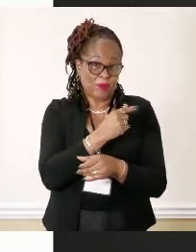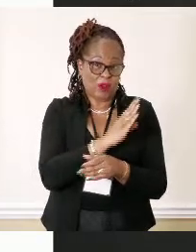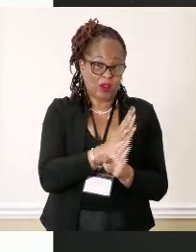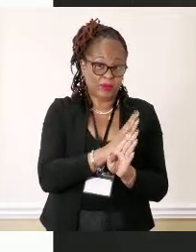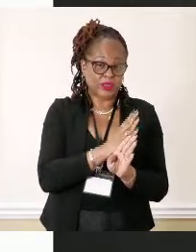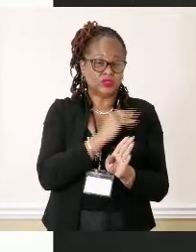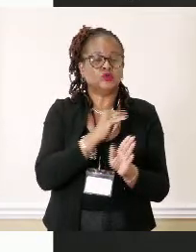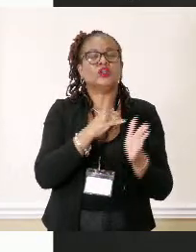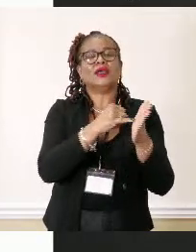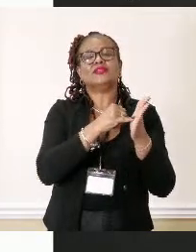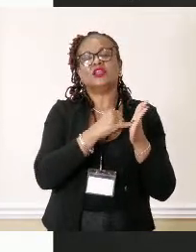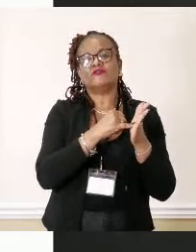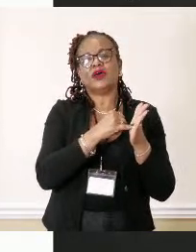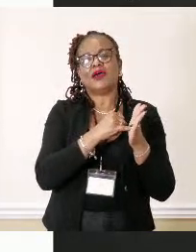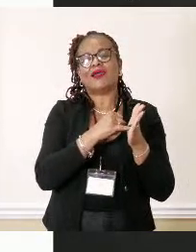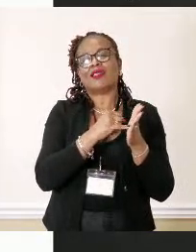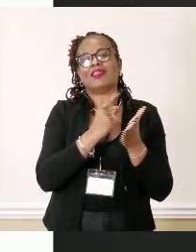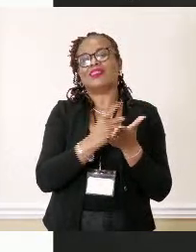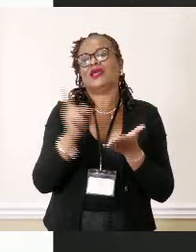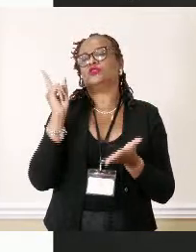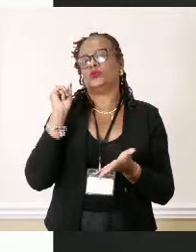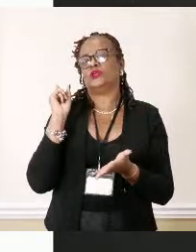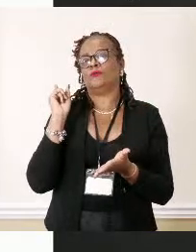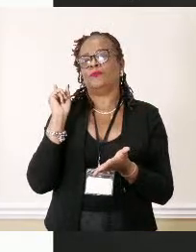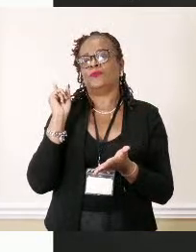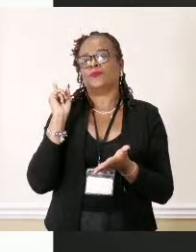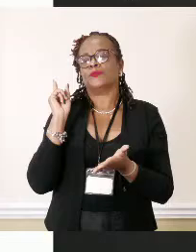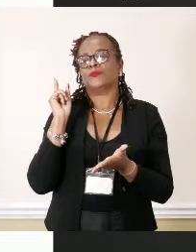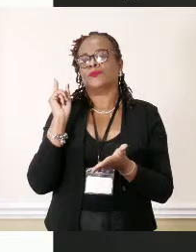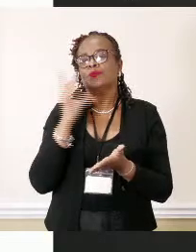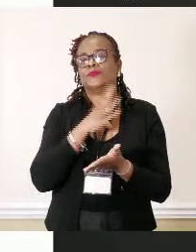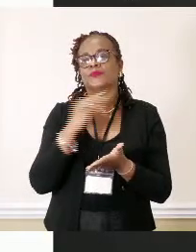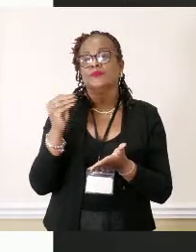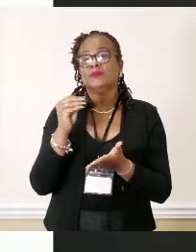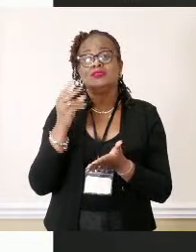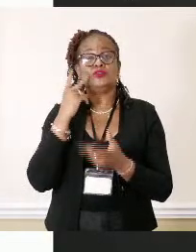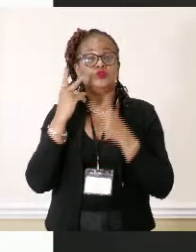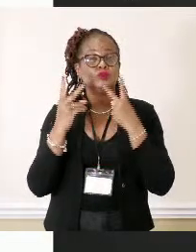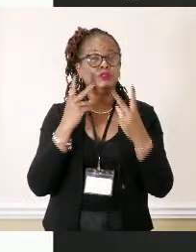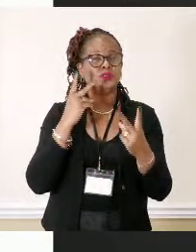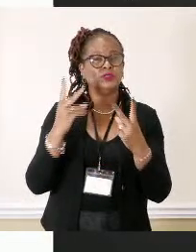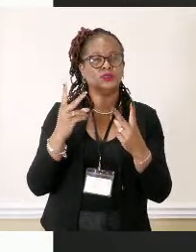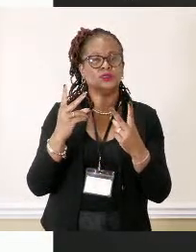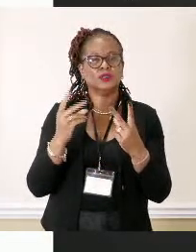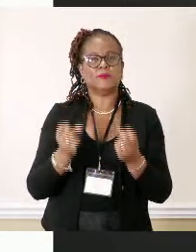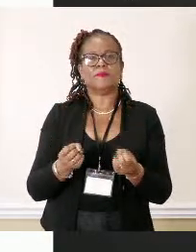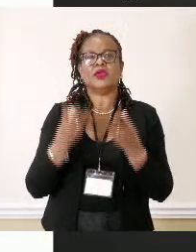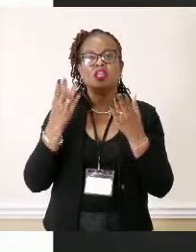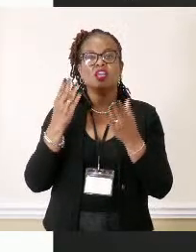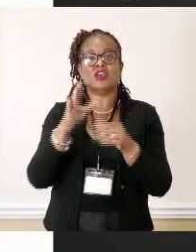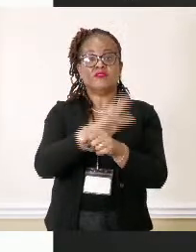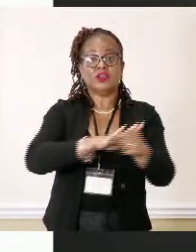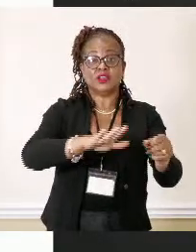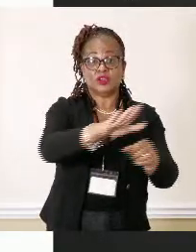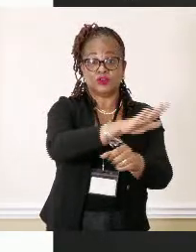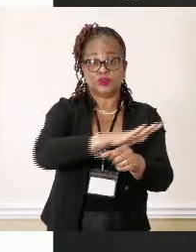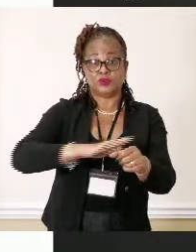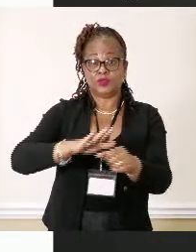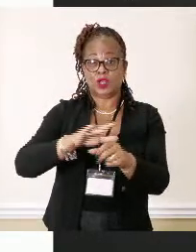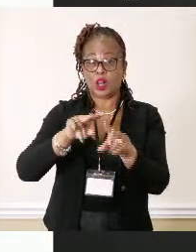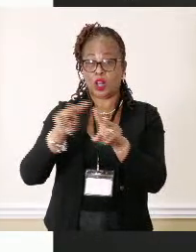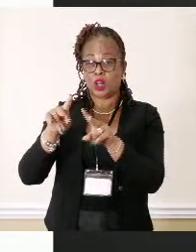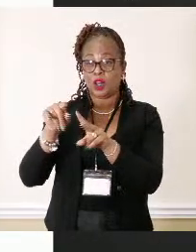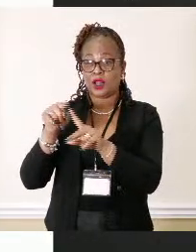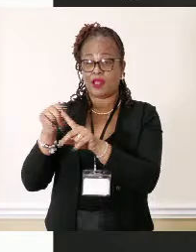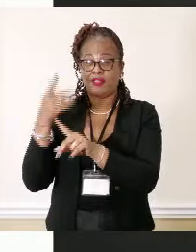only identified last week. But you see, in many of our territories, and look at